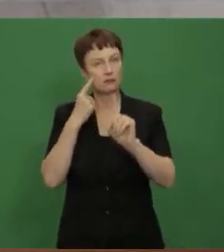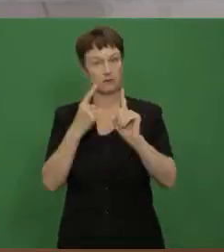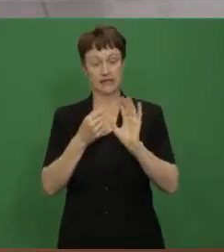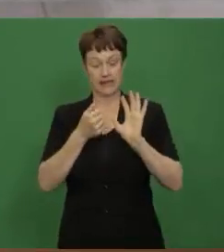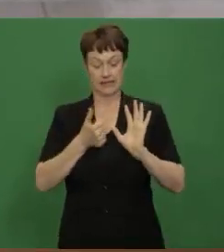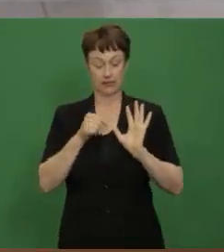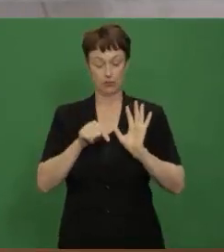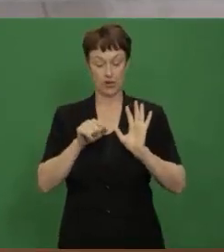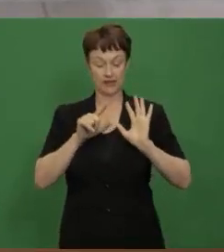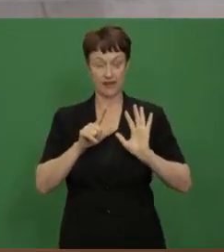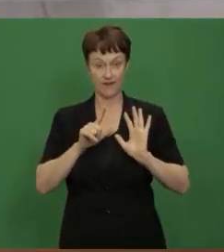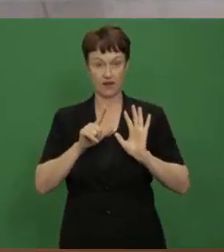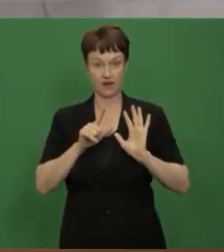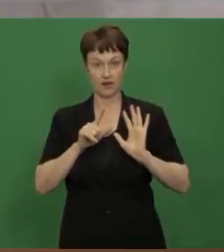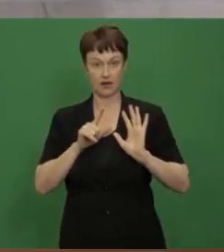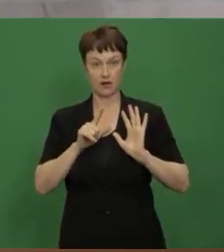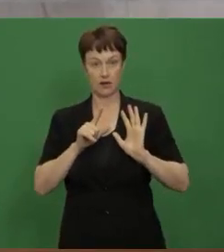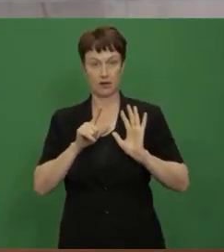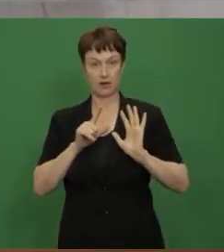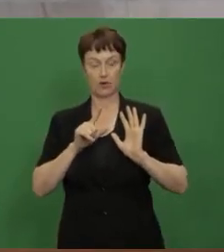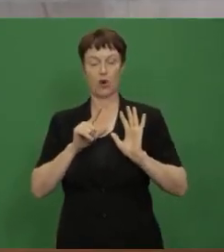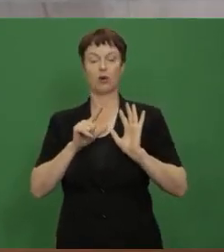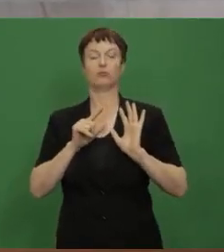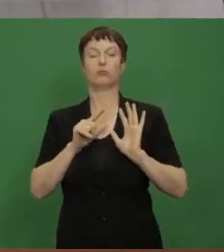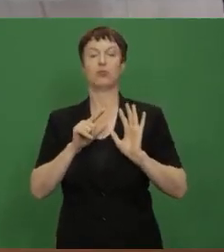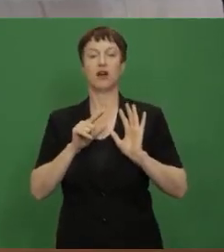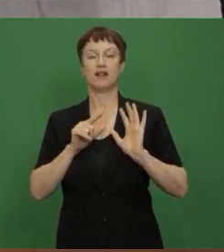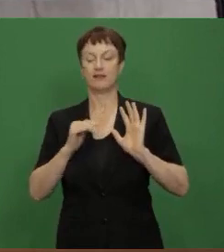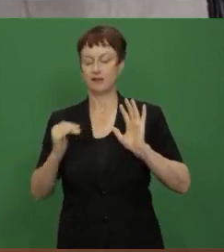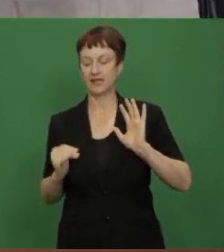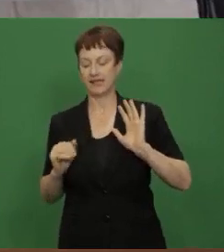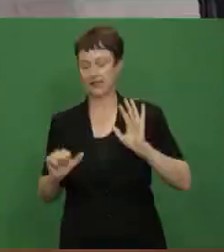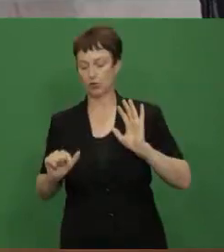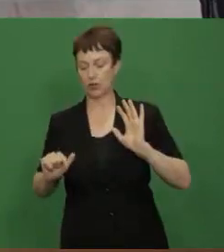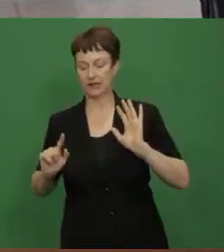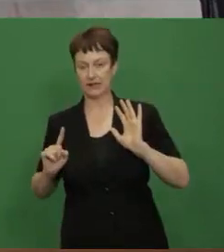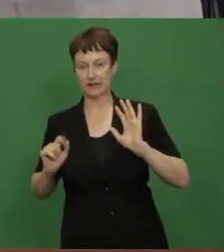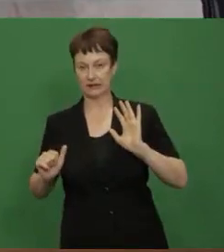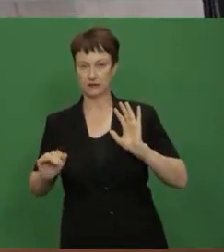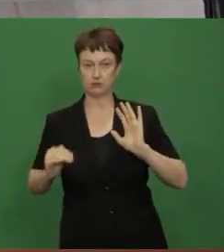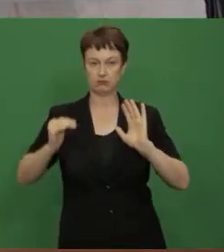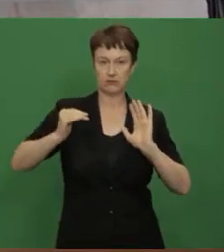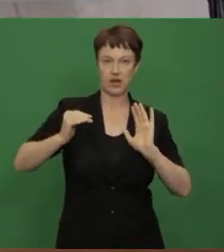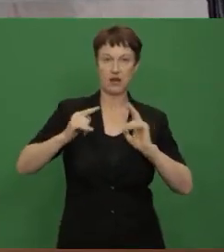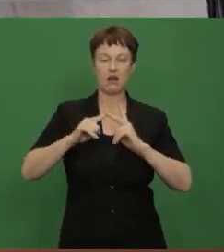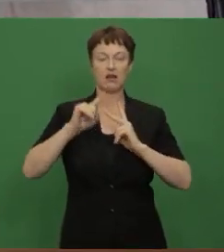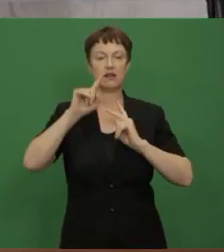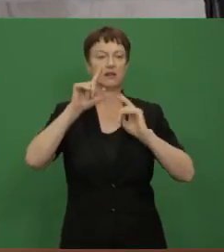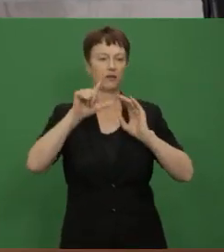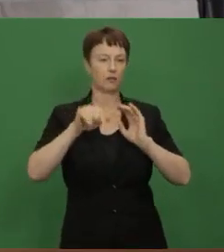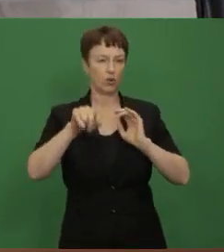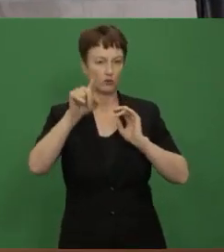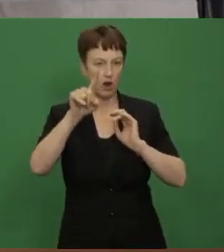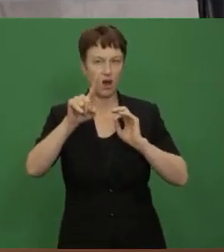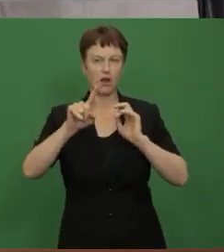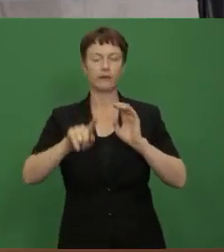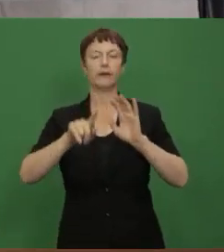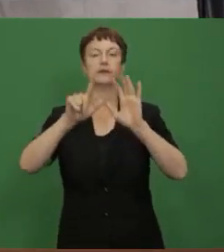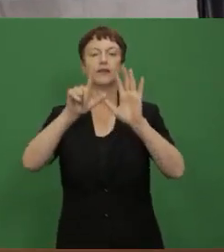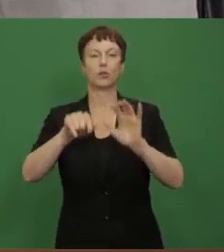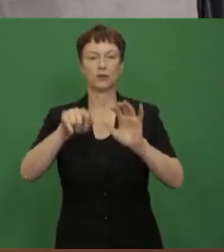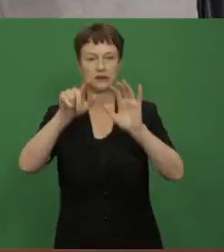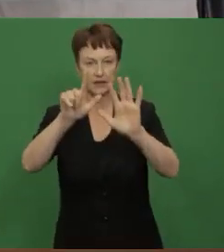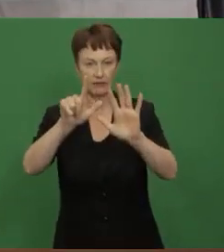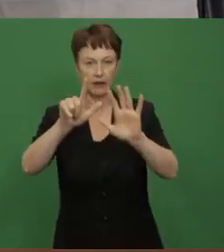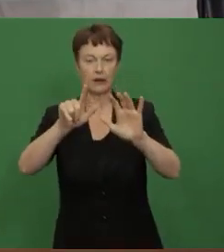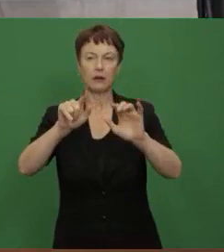to 6.6, and we moved from 7.2 to 7.1, and from 7.7 to